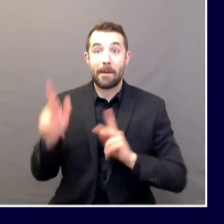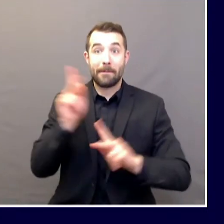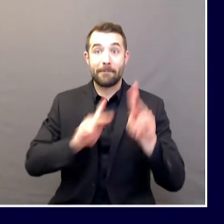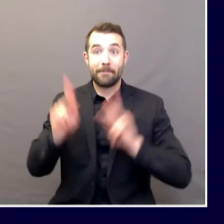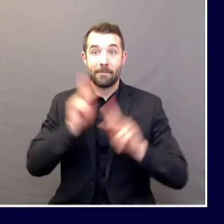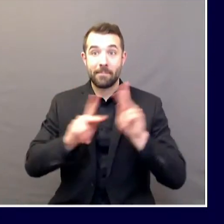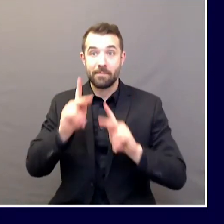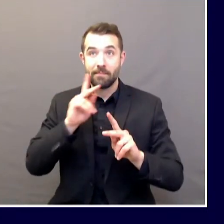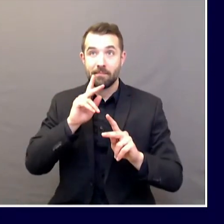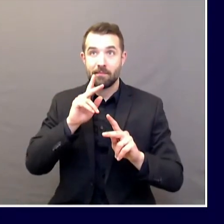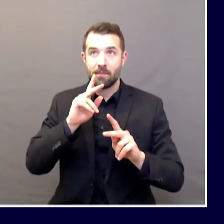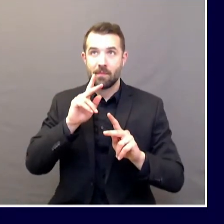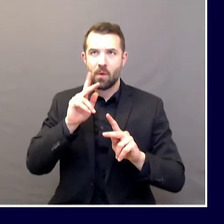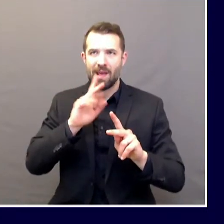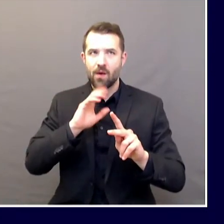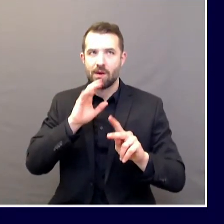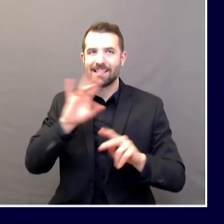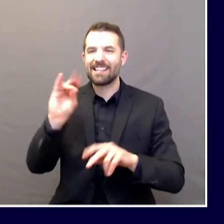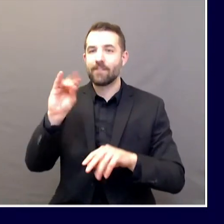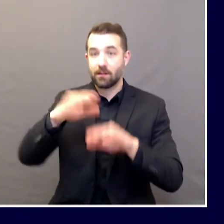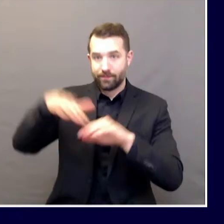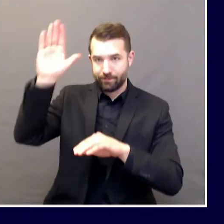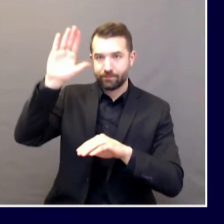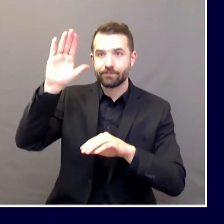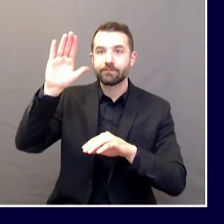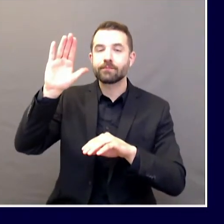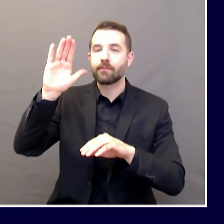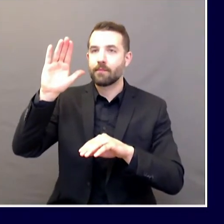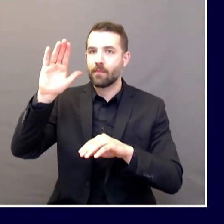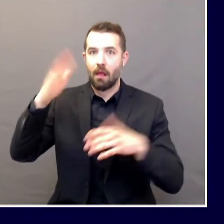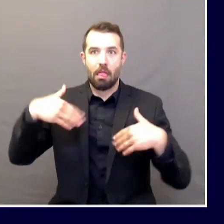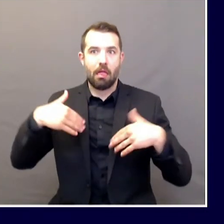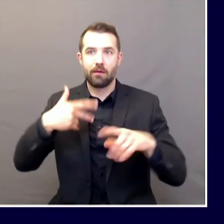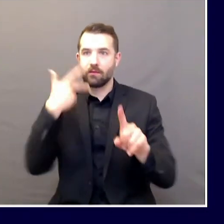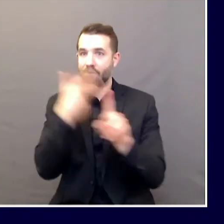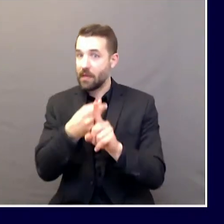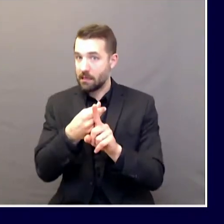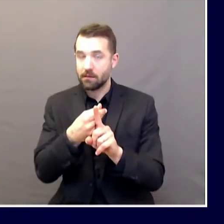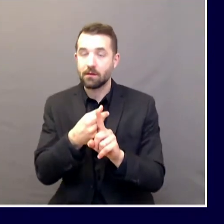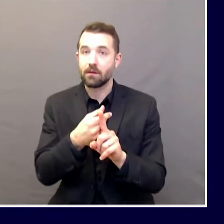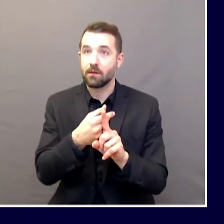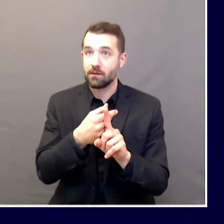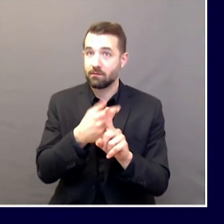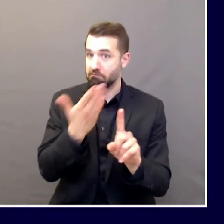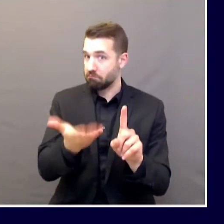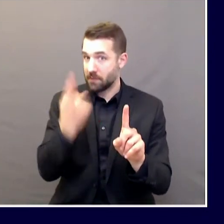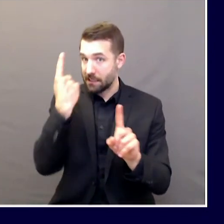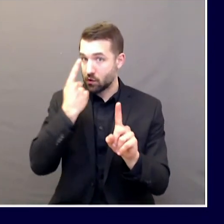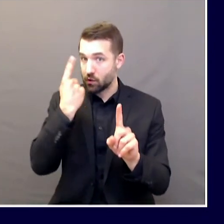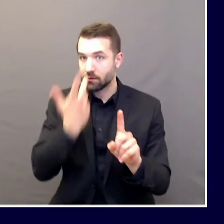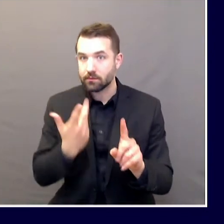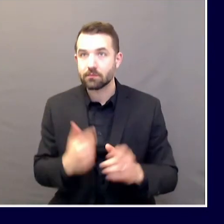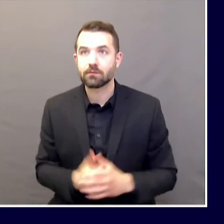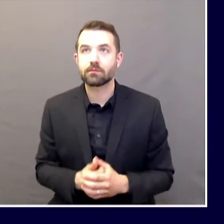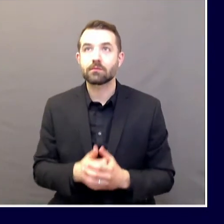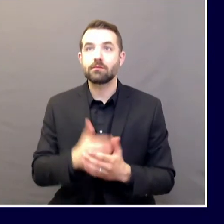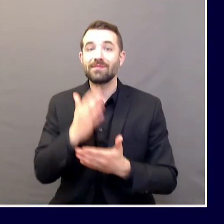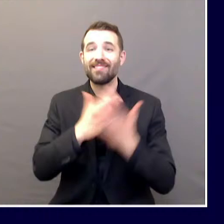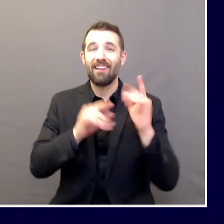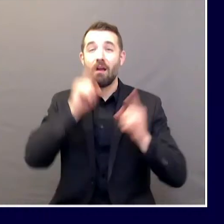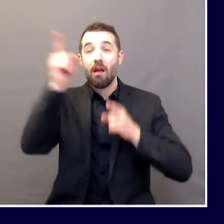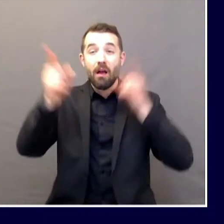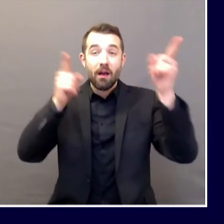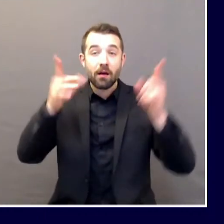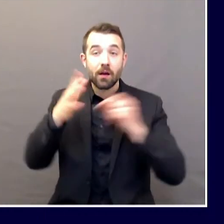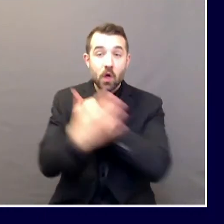not been vaccinated, and in some of those rural counties, we're still seeing pretty lower percentages of people who have